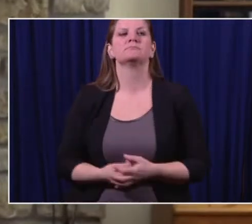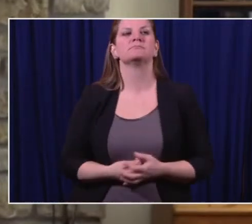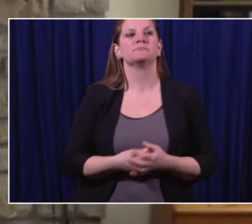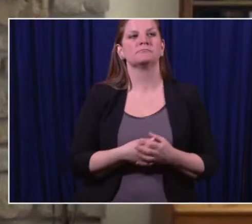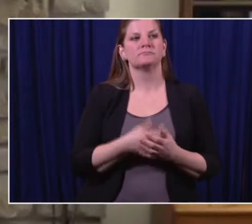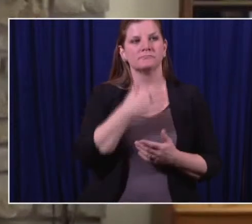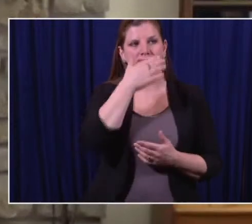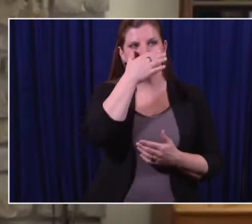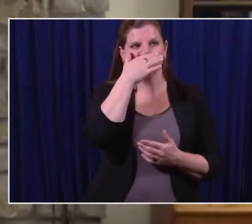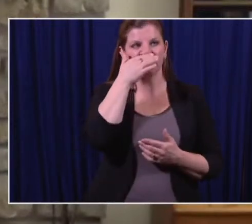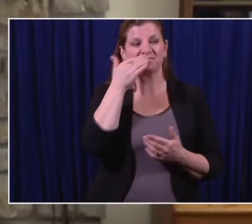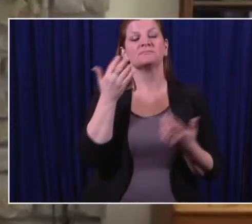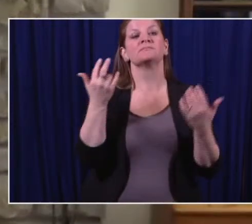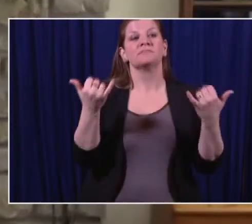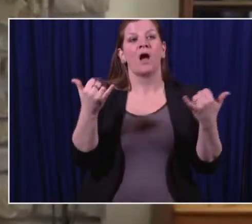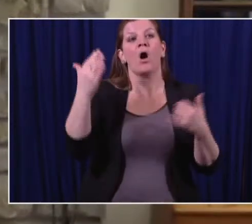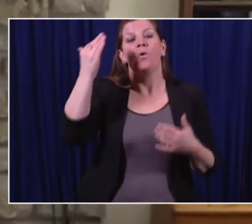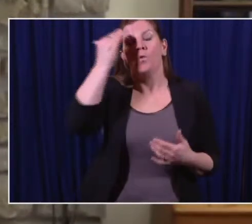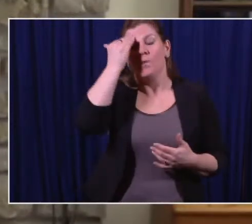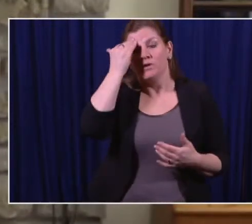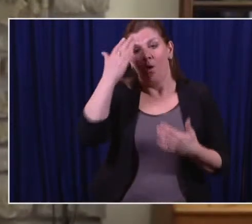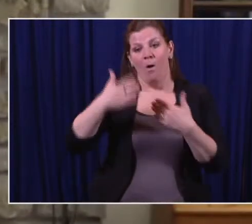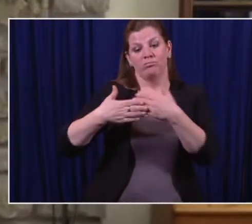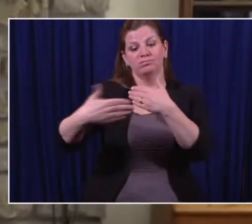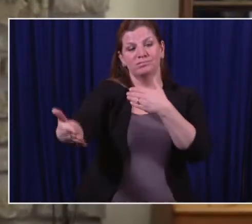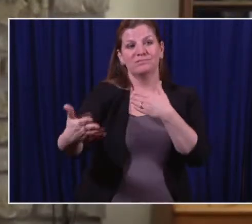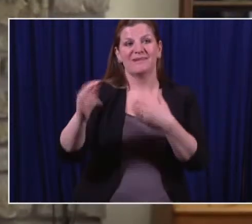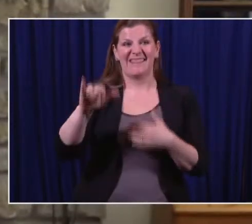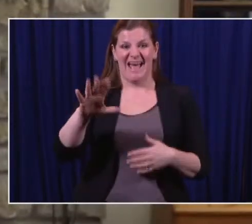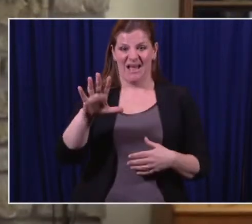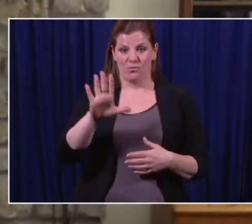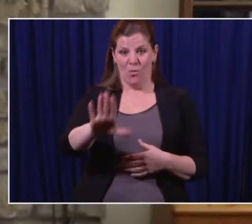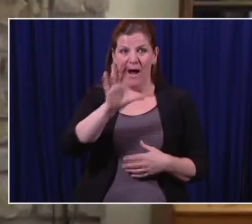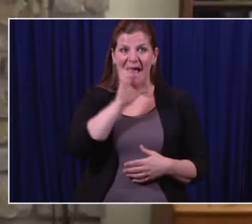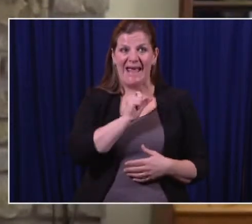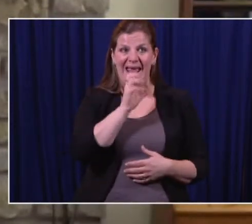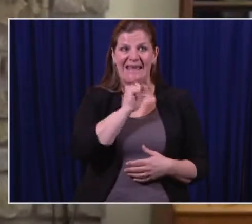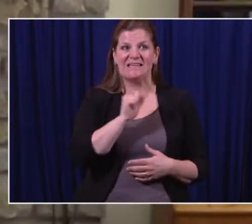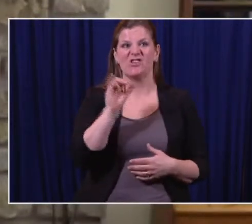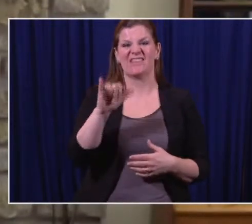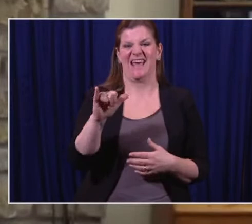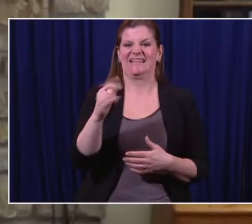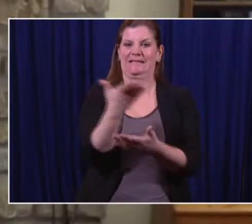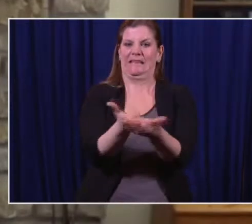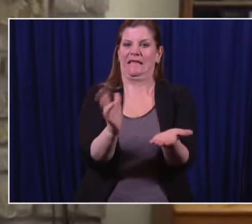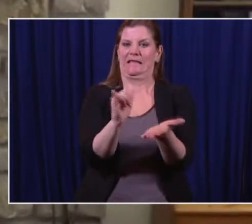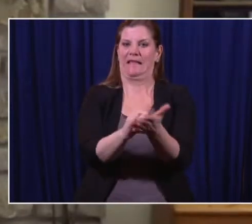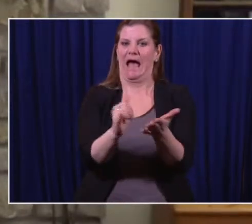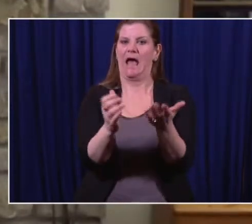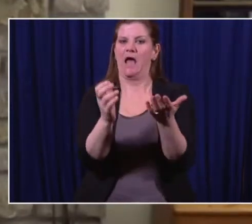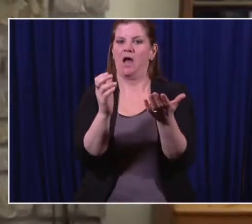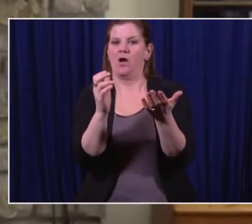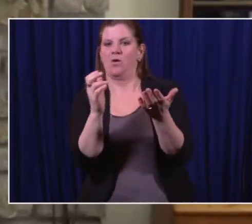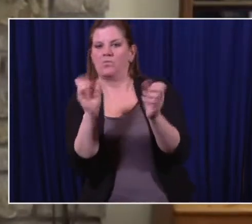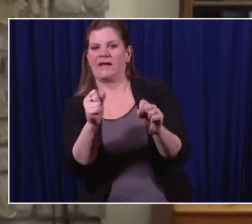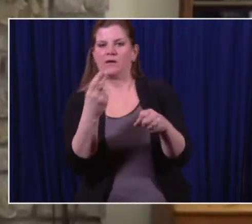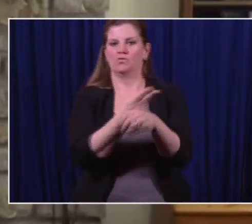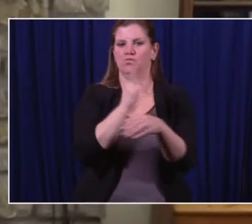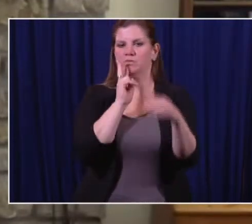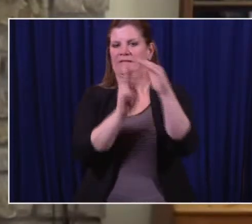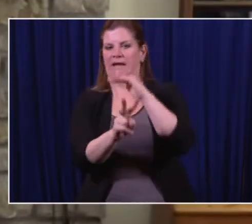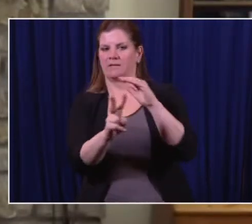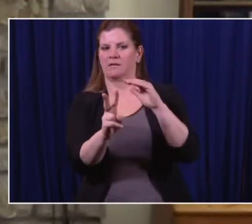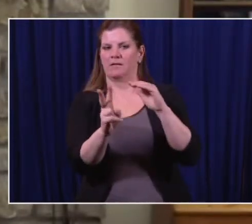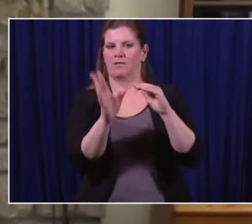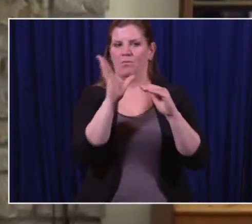age is the best indicator of death, the likelihood of death. So we will hold at 65. I want to be very clear.